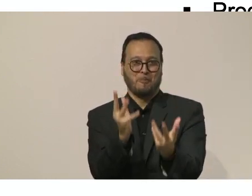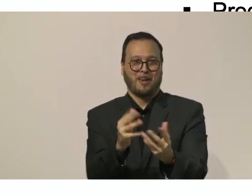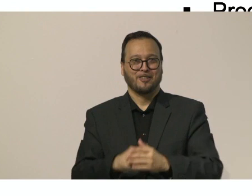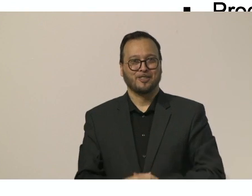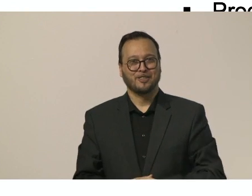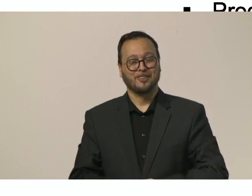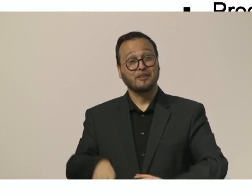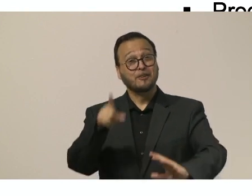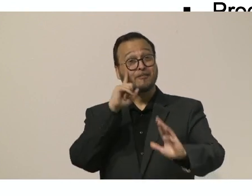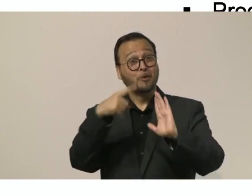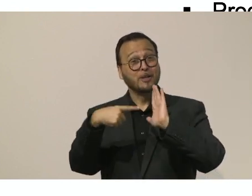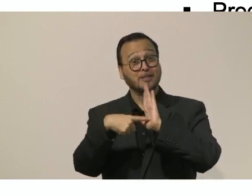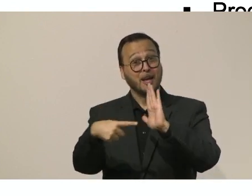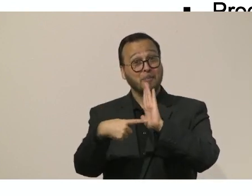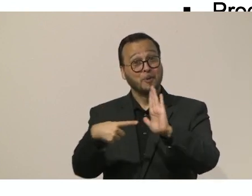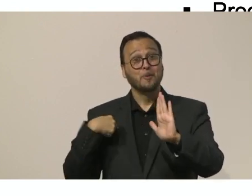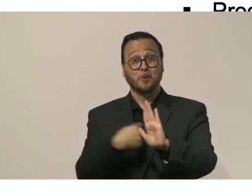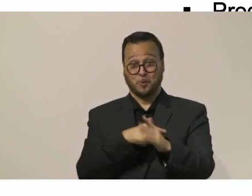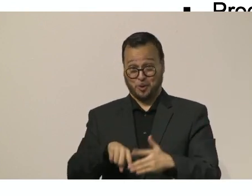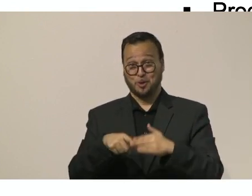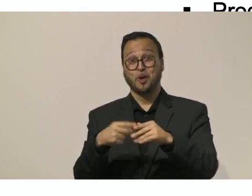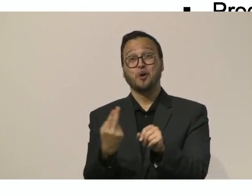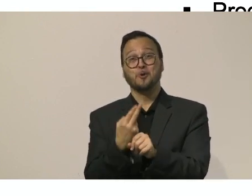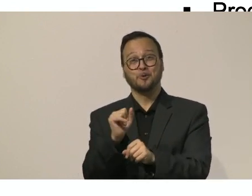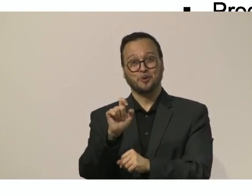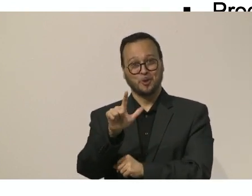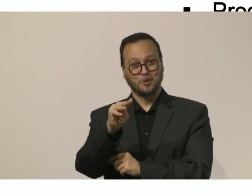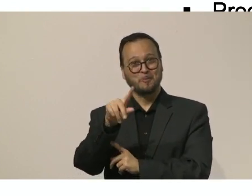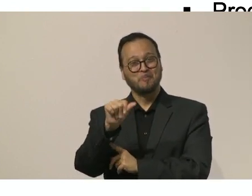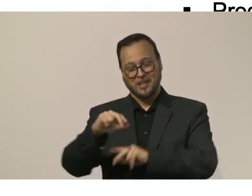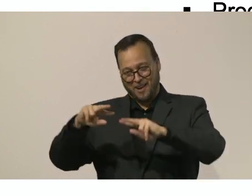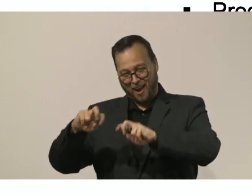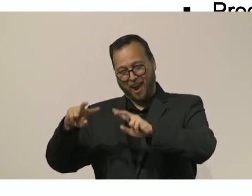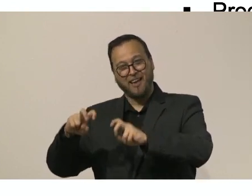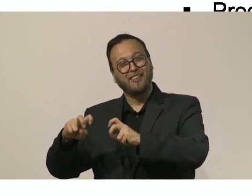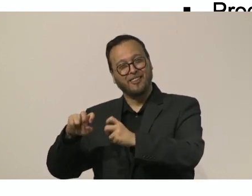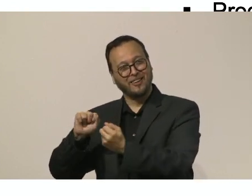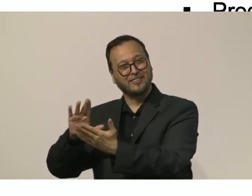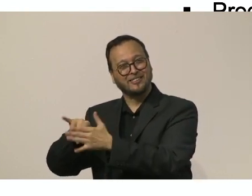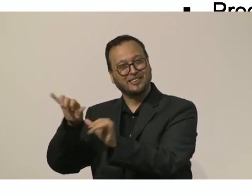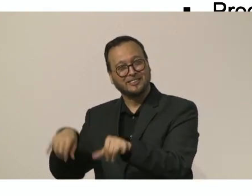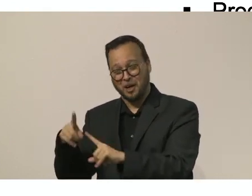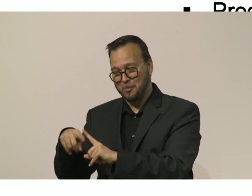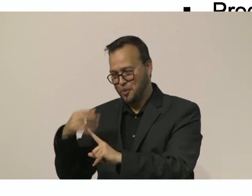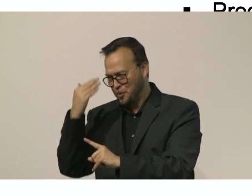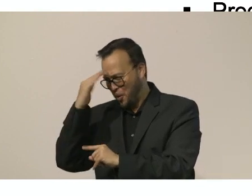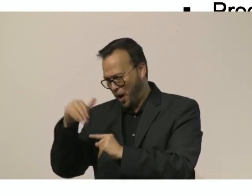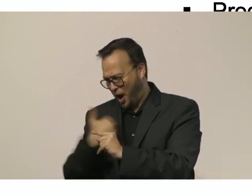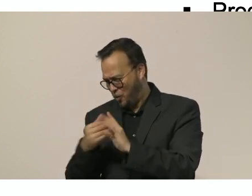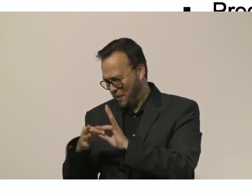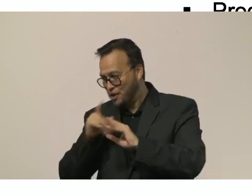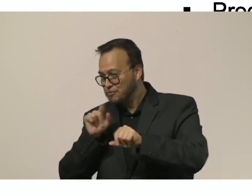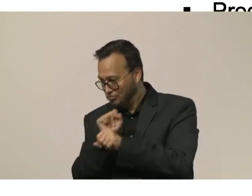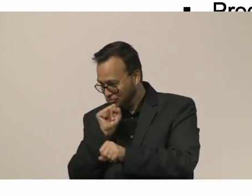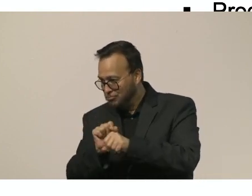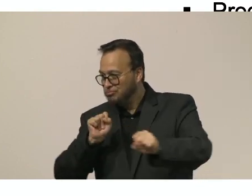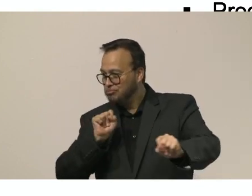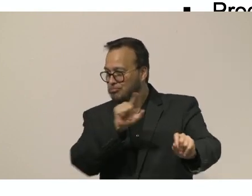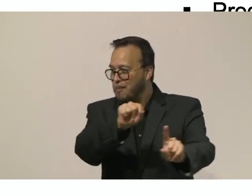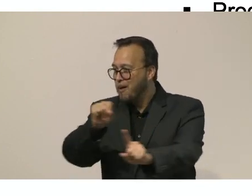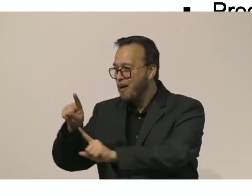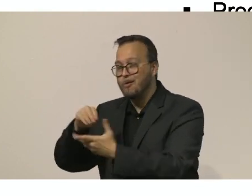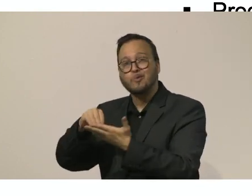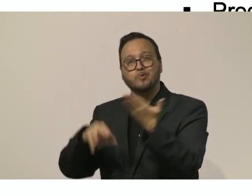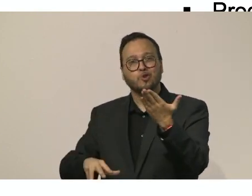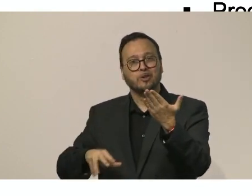example, we have begun to use social media analytics to determine when our messaging can reach a critical mass of students, but